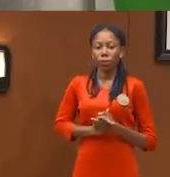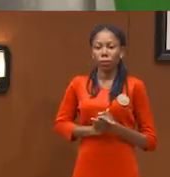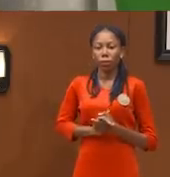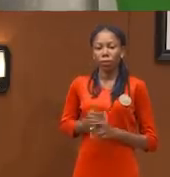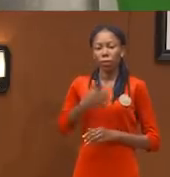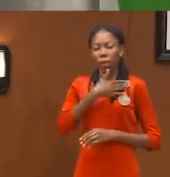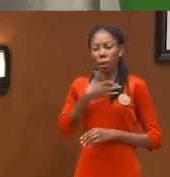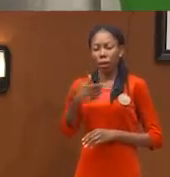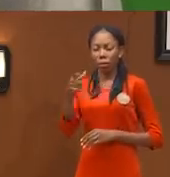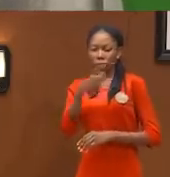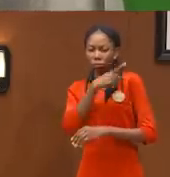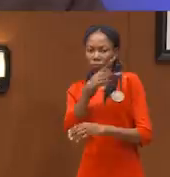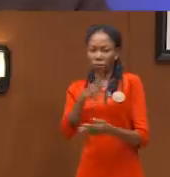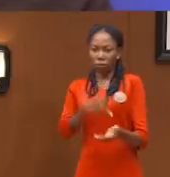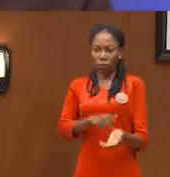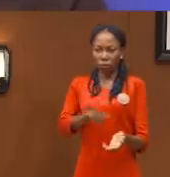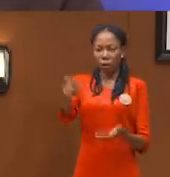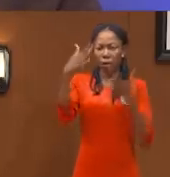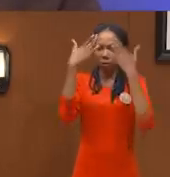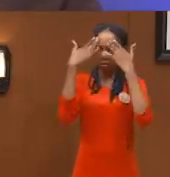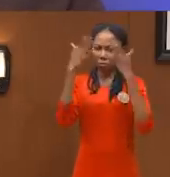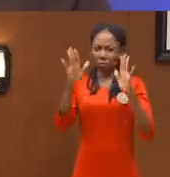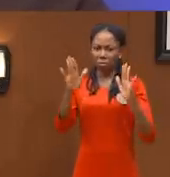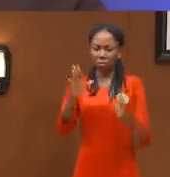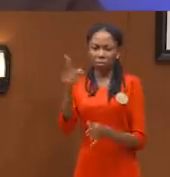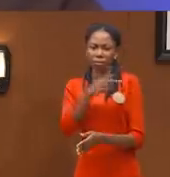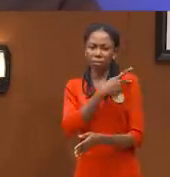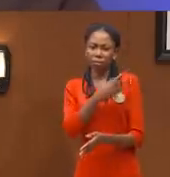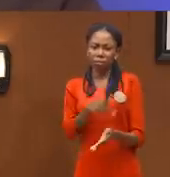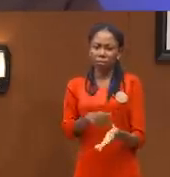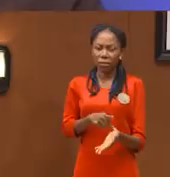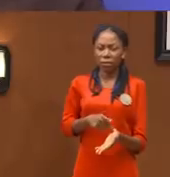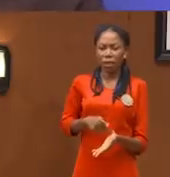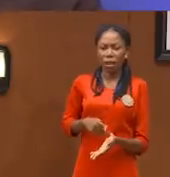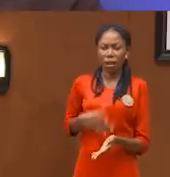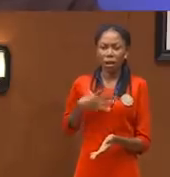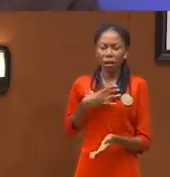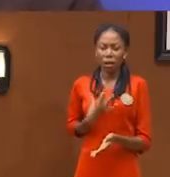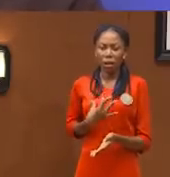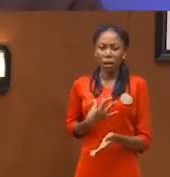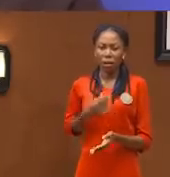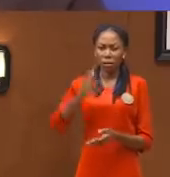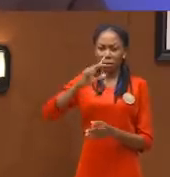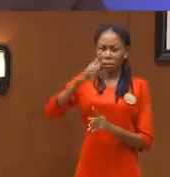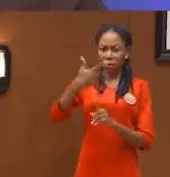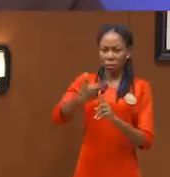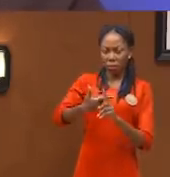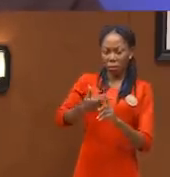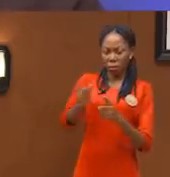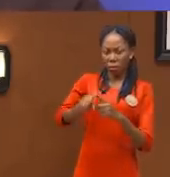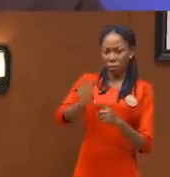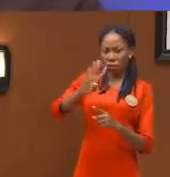And I got pregnant, so I didn't know I was pregnant. It was 3 months going to